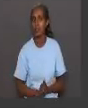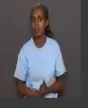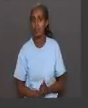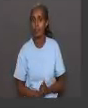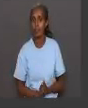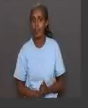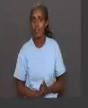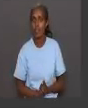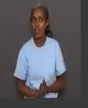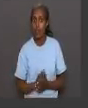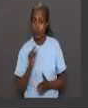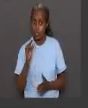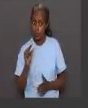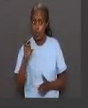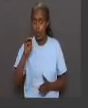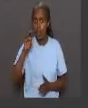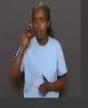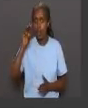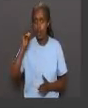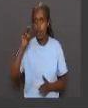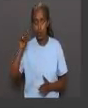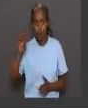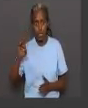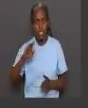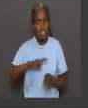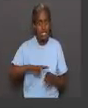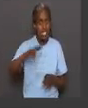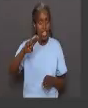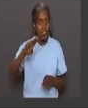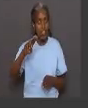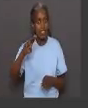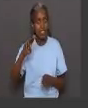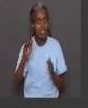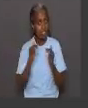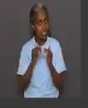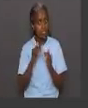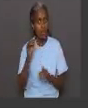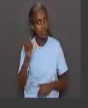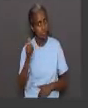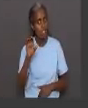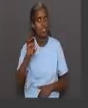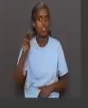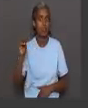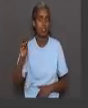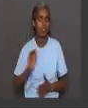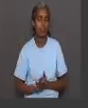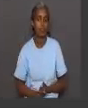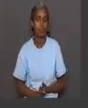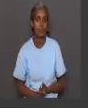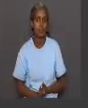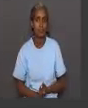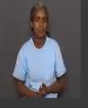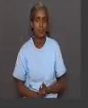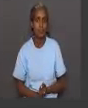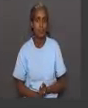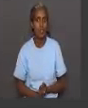centimeters. For the smaller cone, the slant height is 10